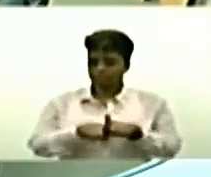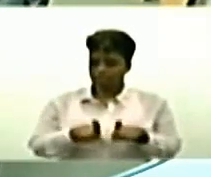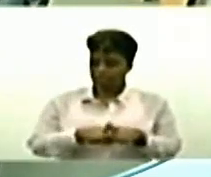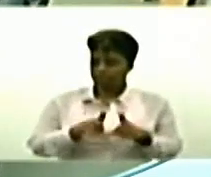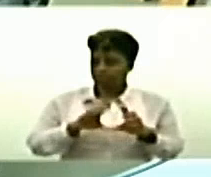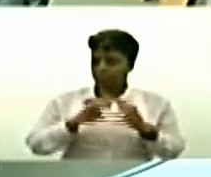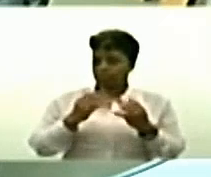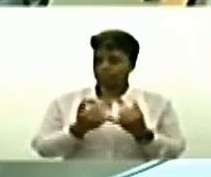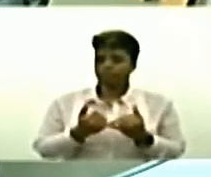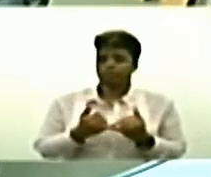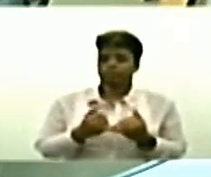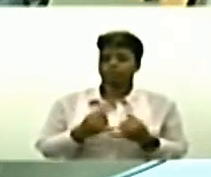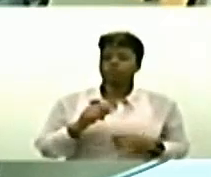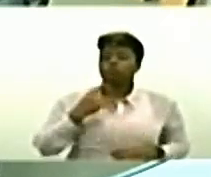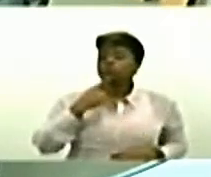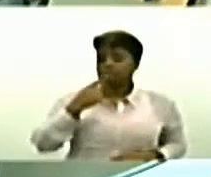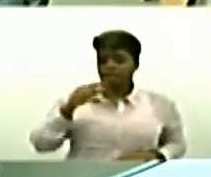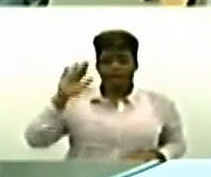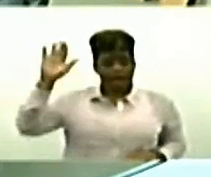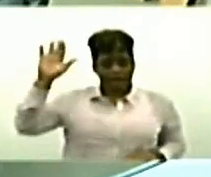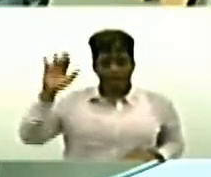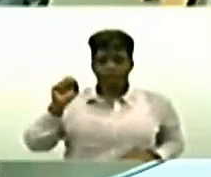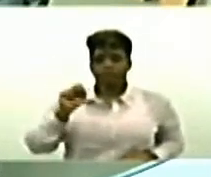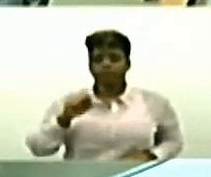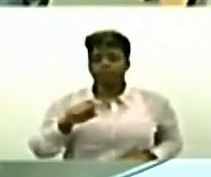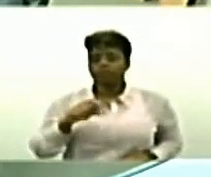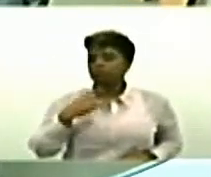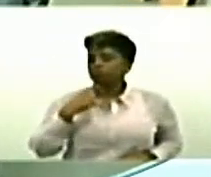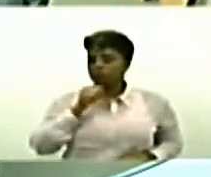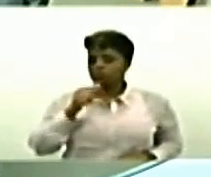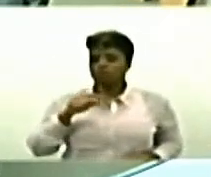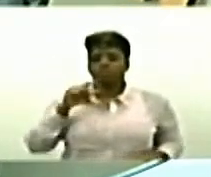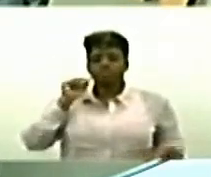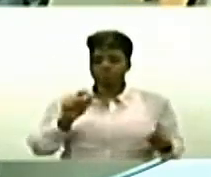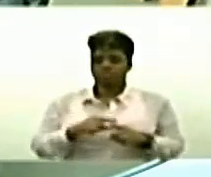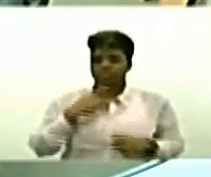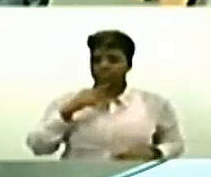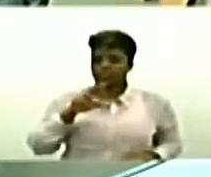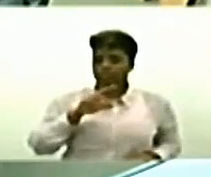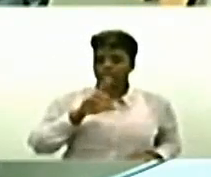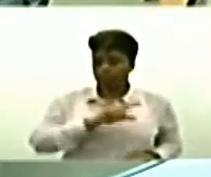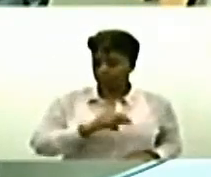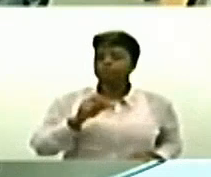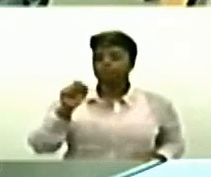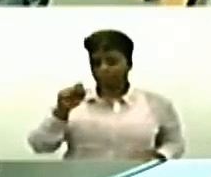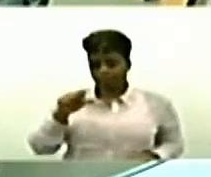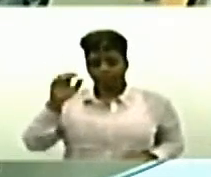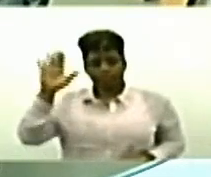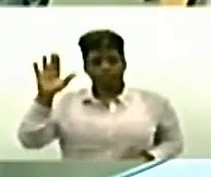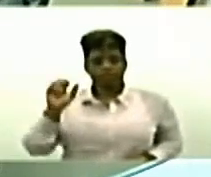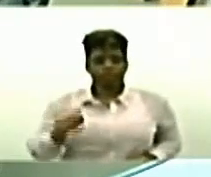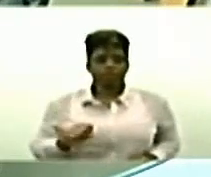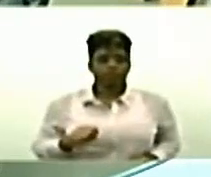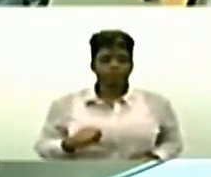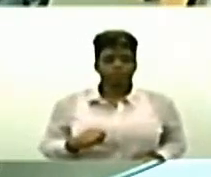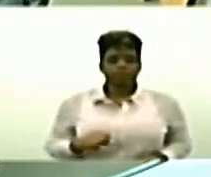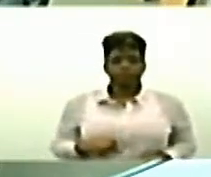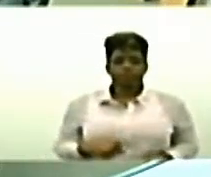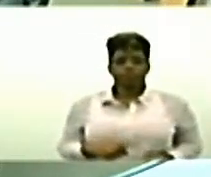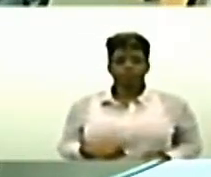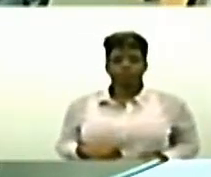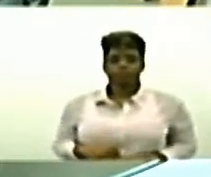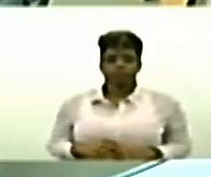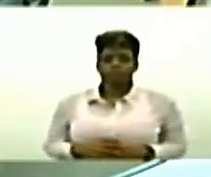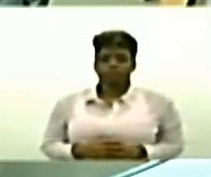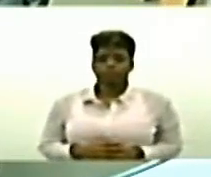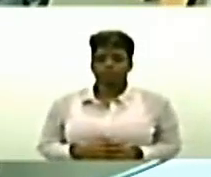who have that opinion say aye. To the contrary opinion say nay. I think the ayes have it. The ayes have it. Senator Steele. Thank you, Mr.